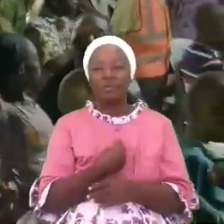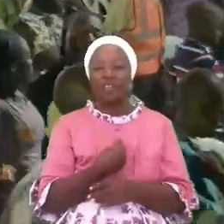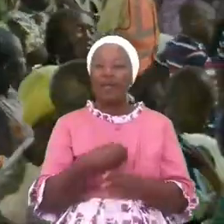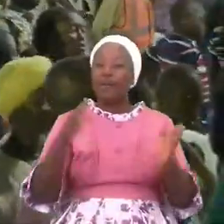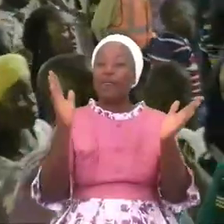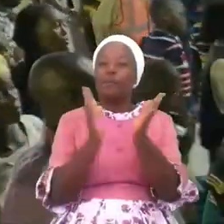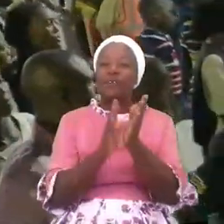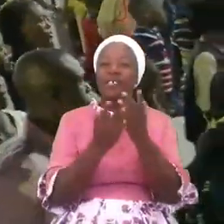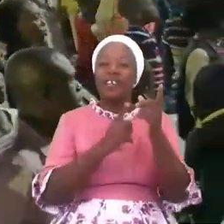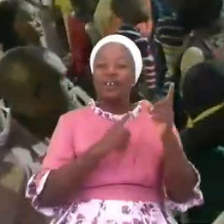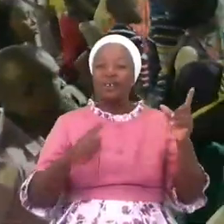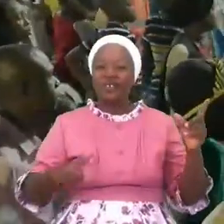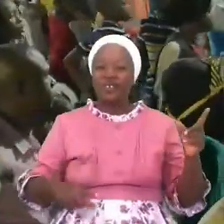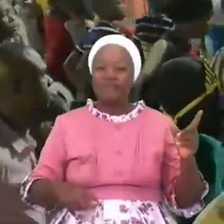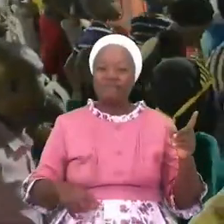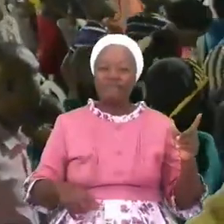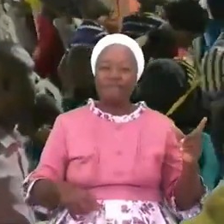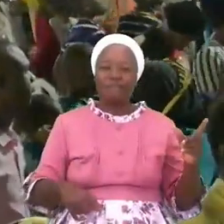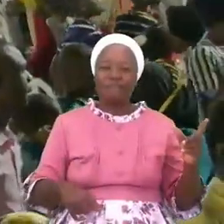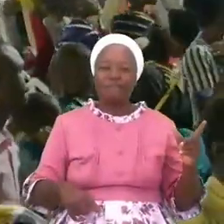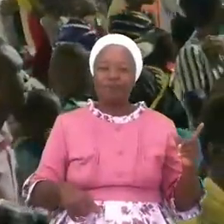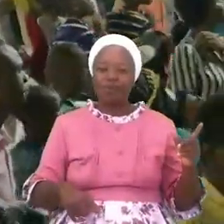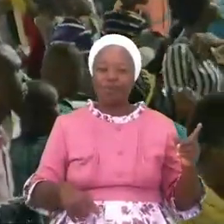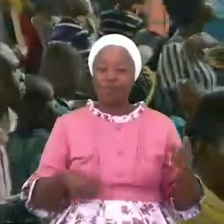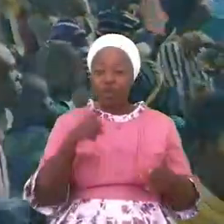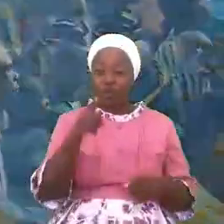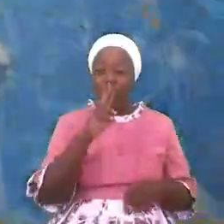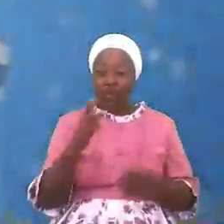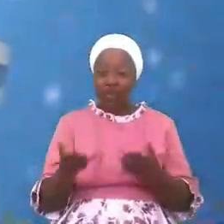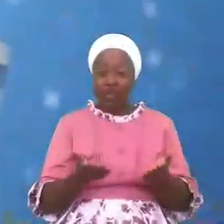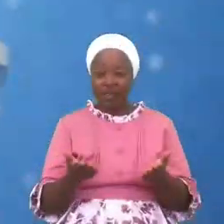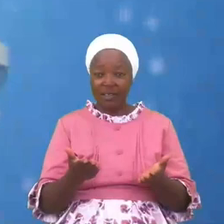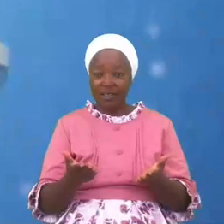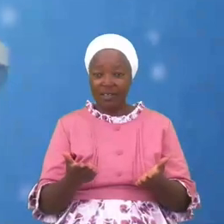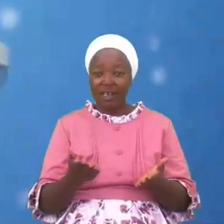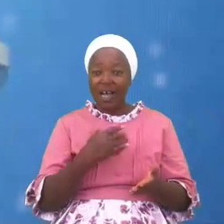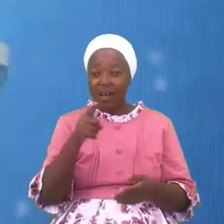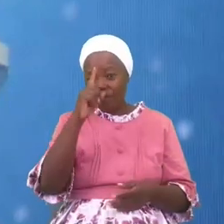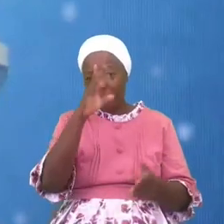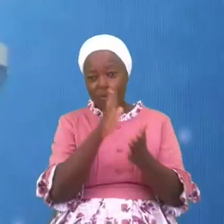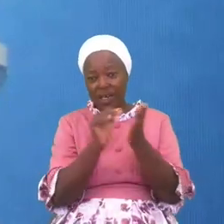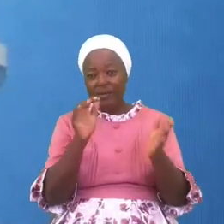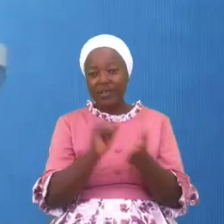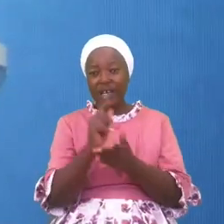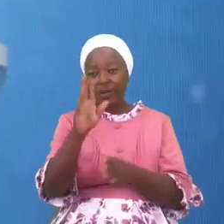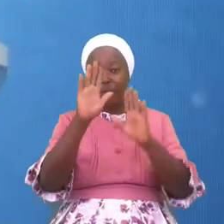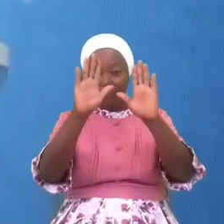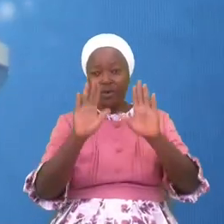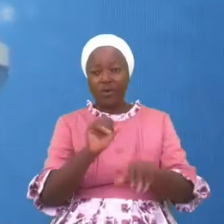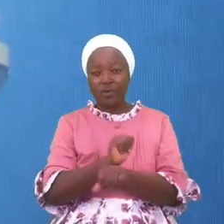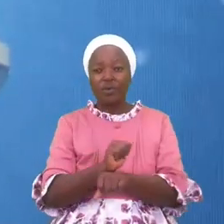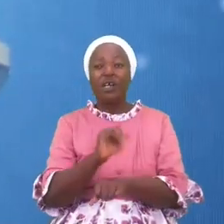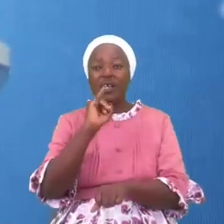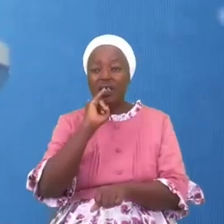Hallelujah. You are there and you believe that your miracle is nearby. When you hear the